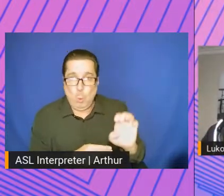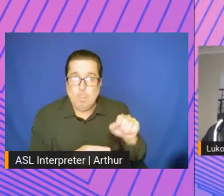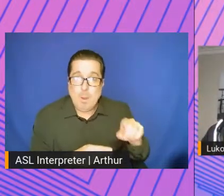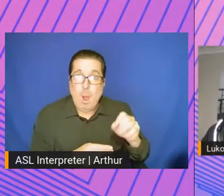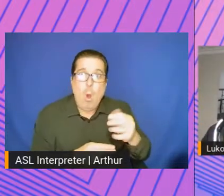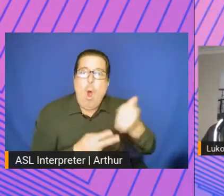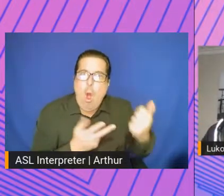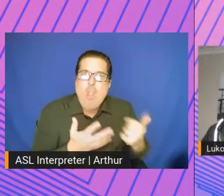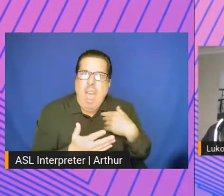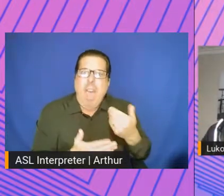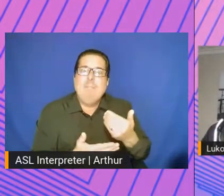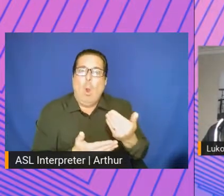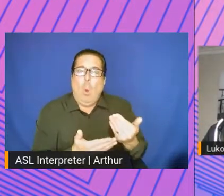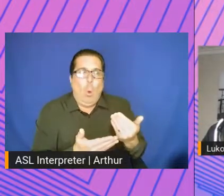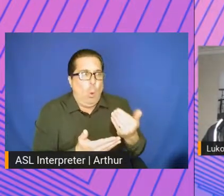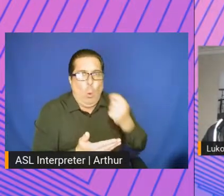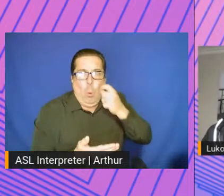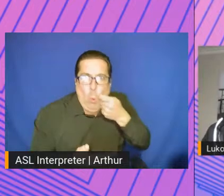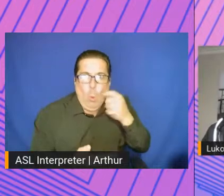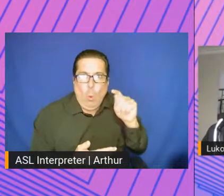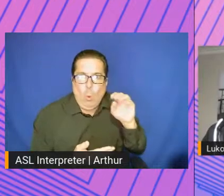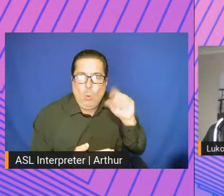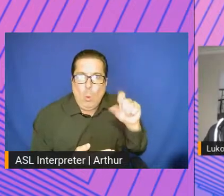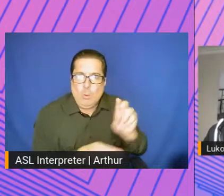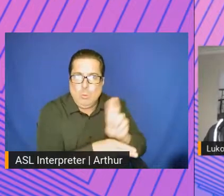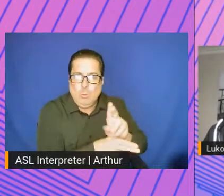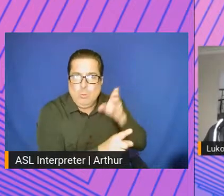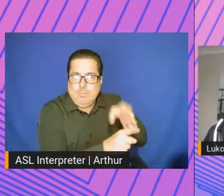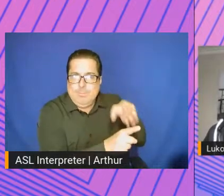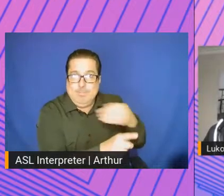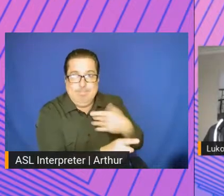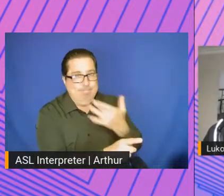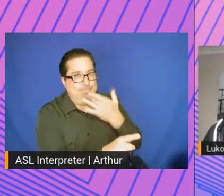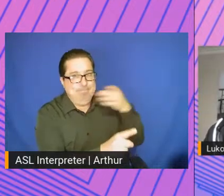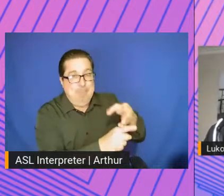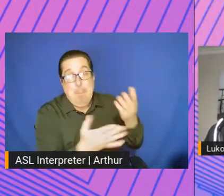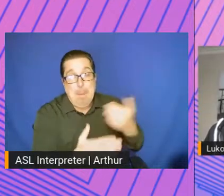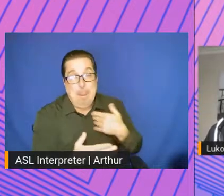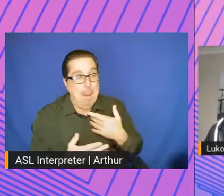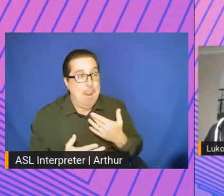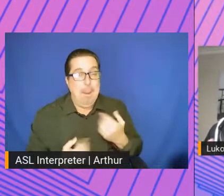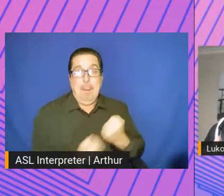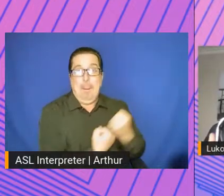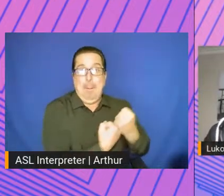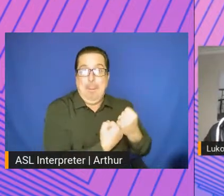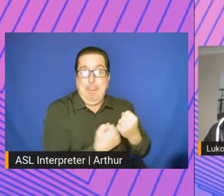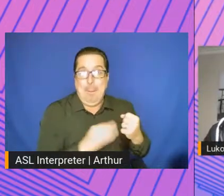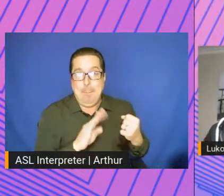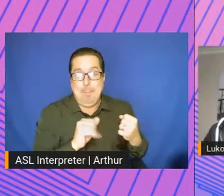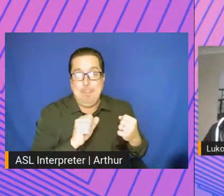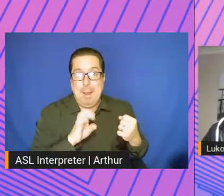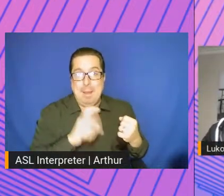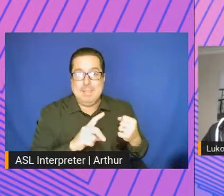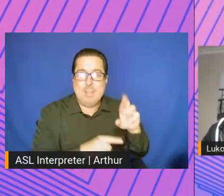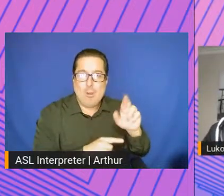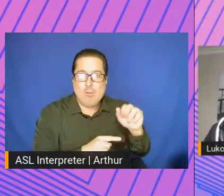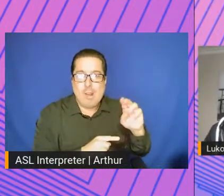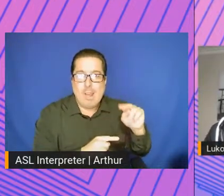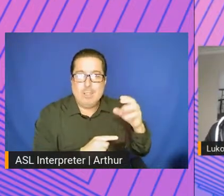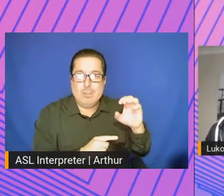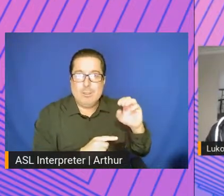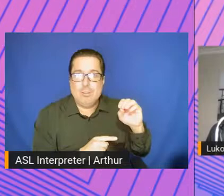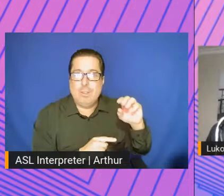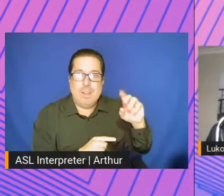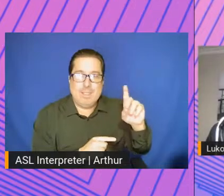cool tools out there, and one that is one of my favorite ones, and maybe I'm a little biased over here, is Rancher Desktop because of how simple it is. And I think